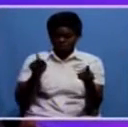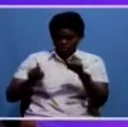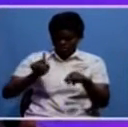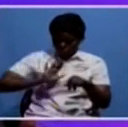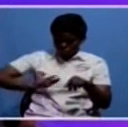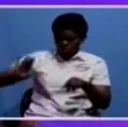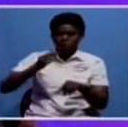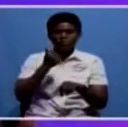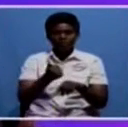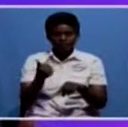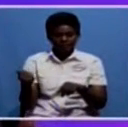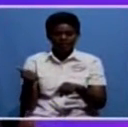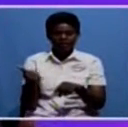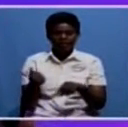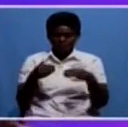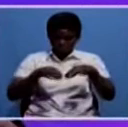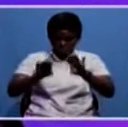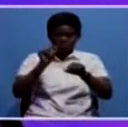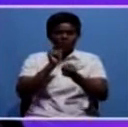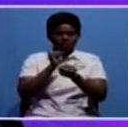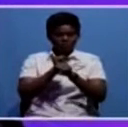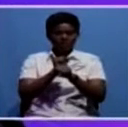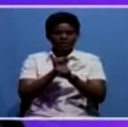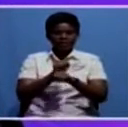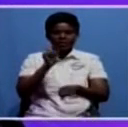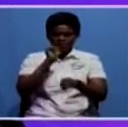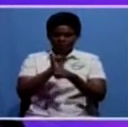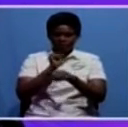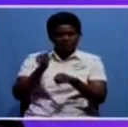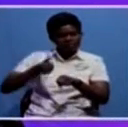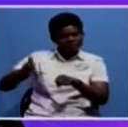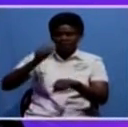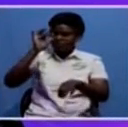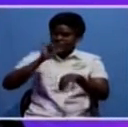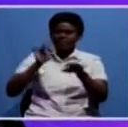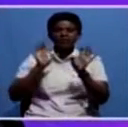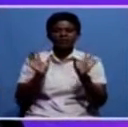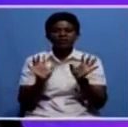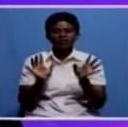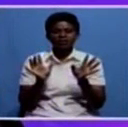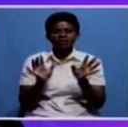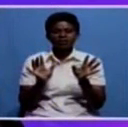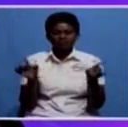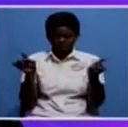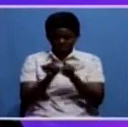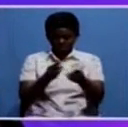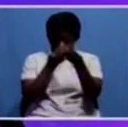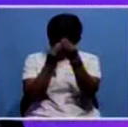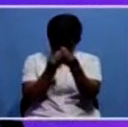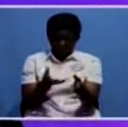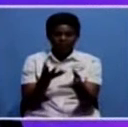Zambia, and we want it to continue operating so that the jobs there are not affected, and also the obligations of